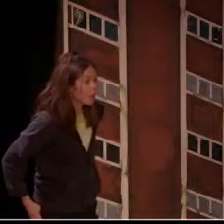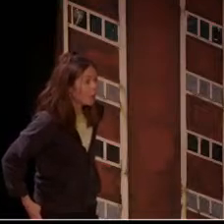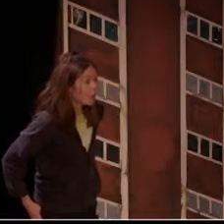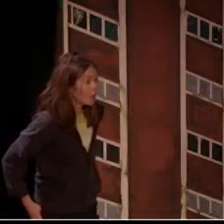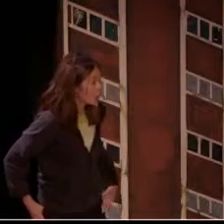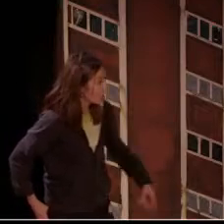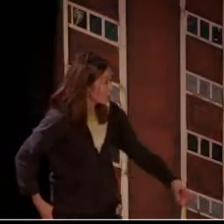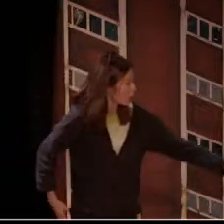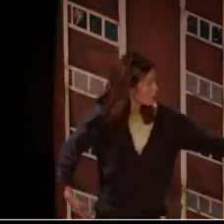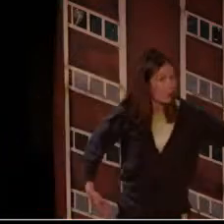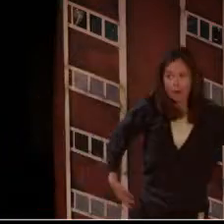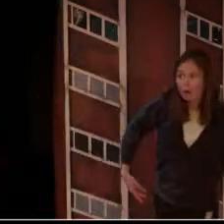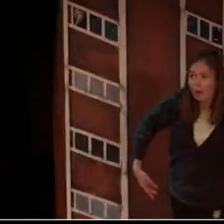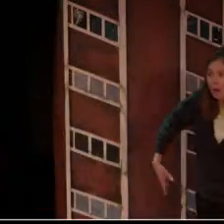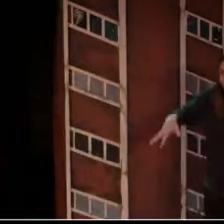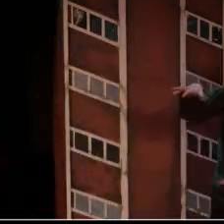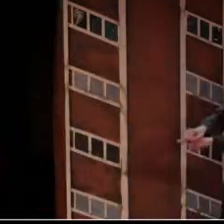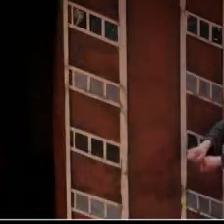What have we here?